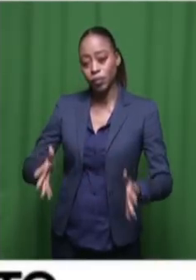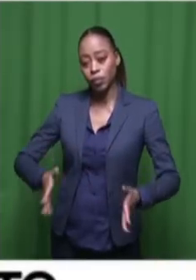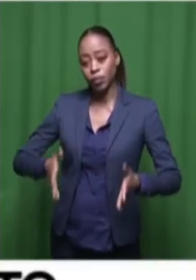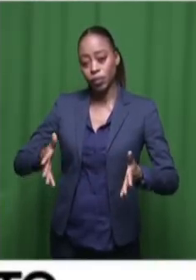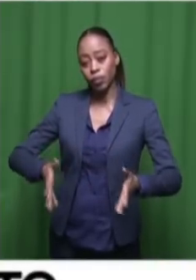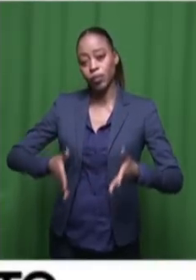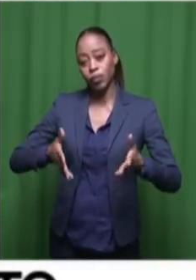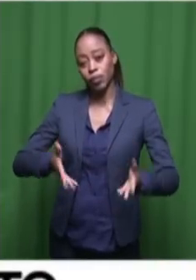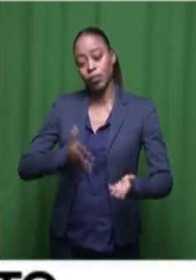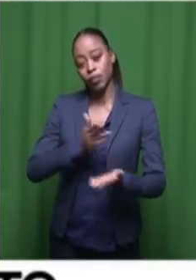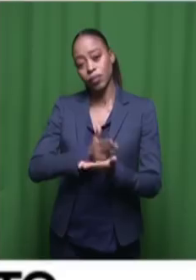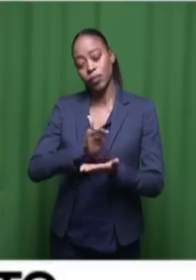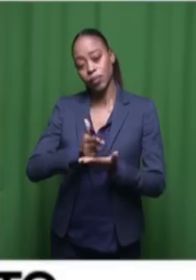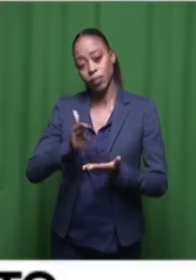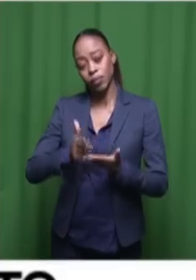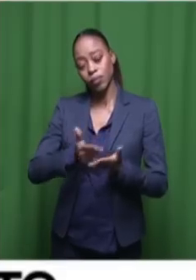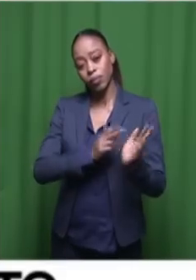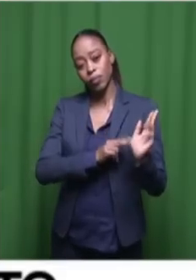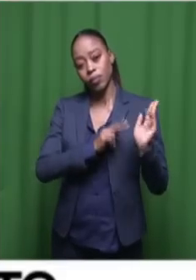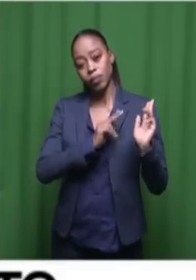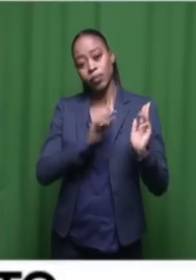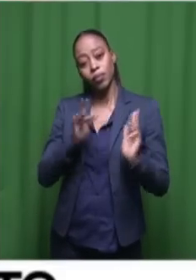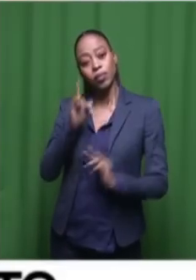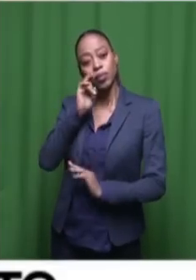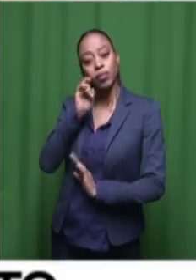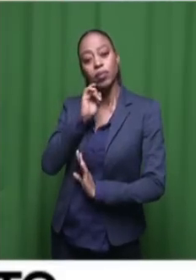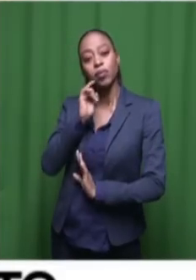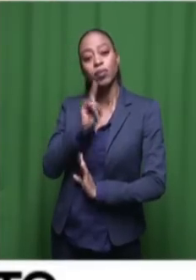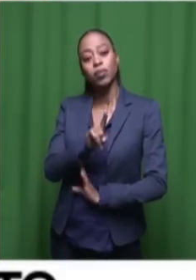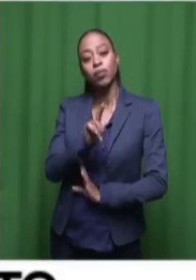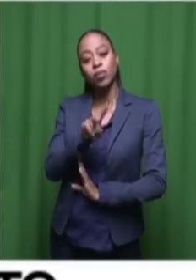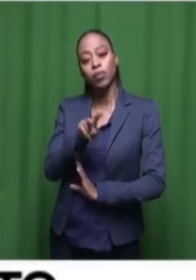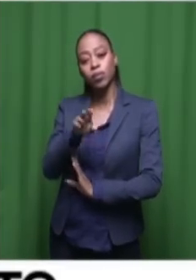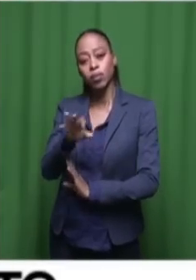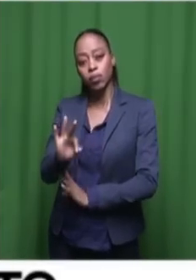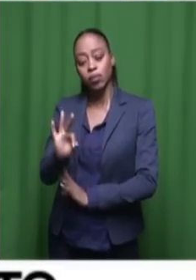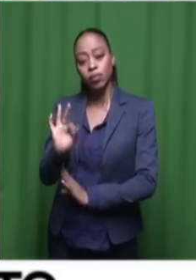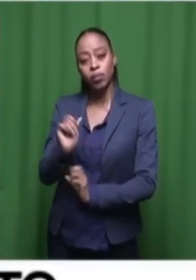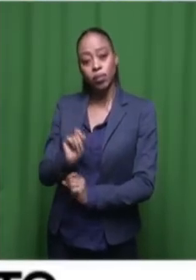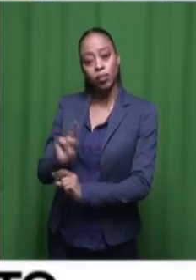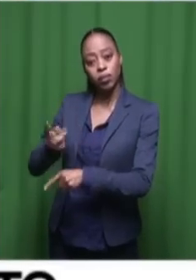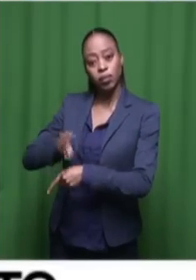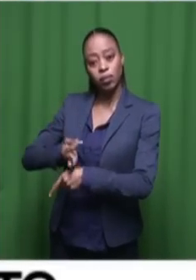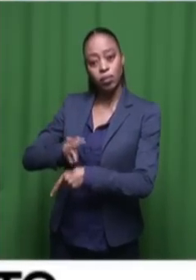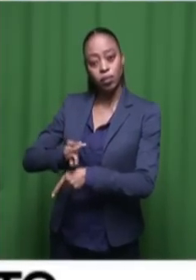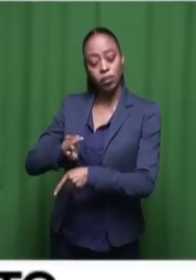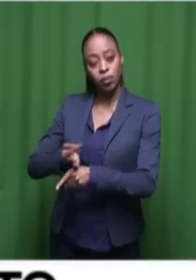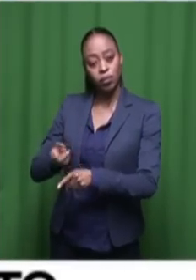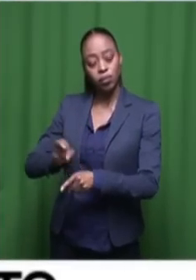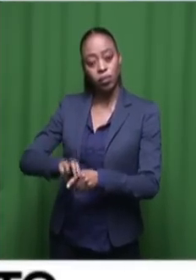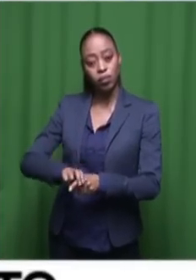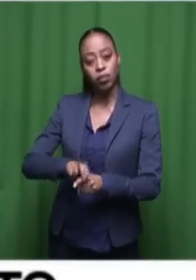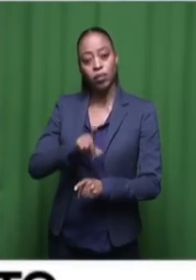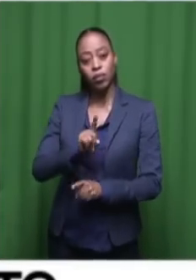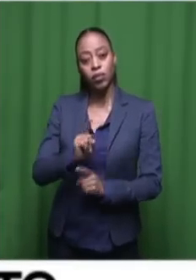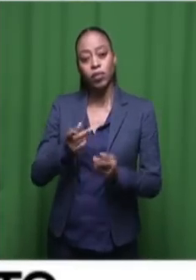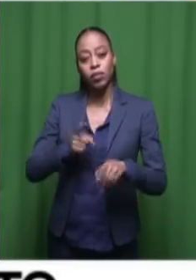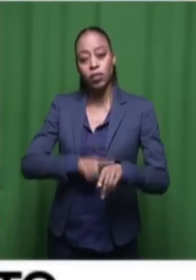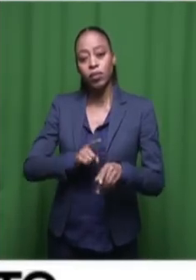it's 123 years old. Her own father was carried by that when he was having his funeral